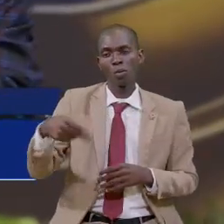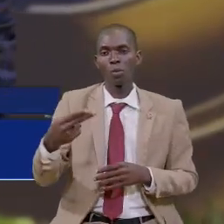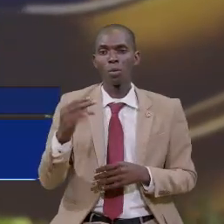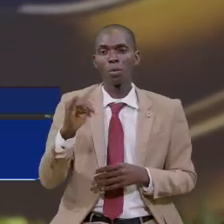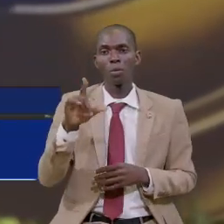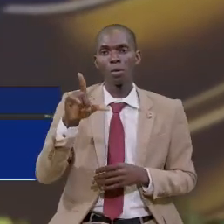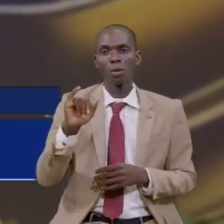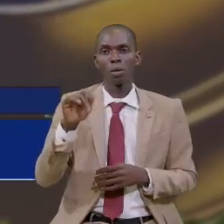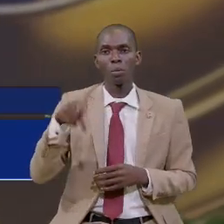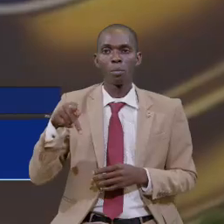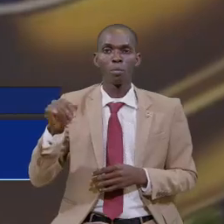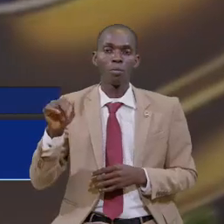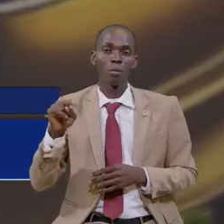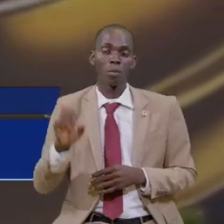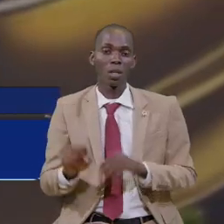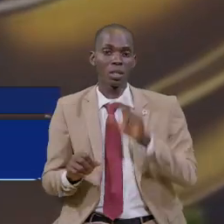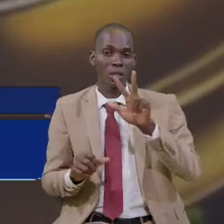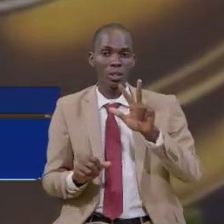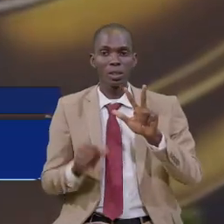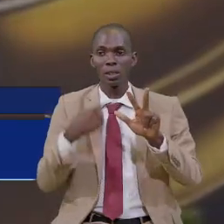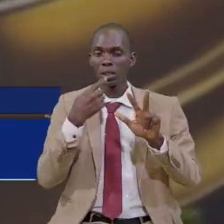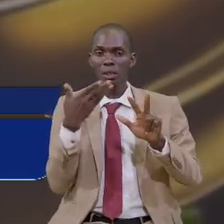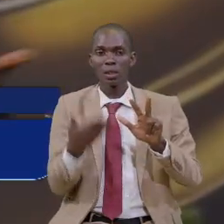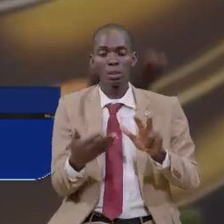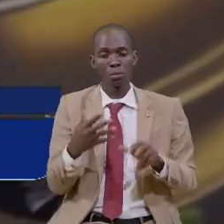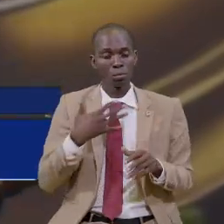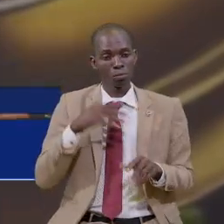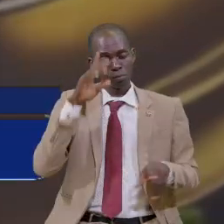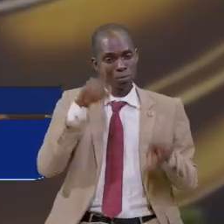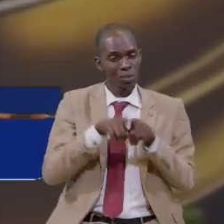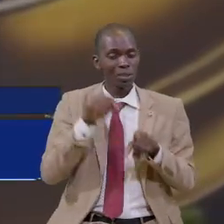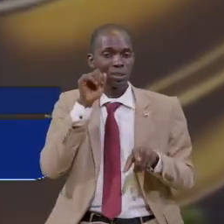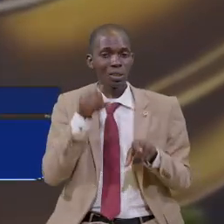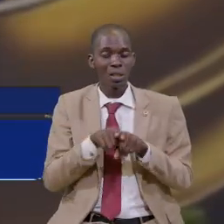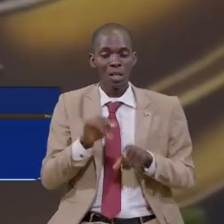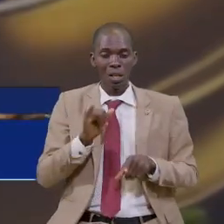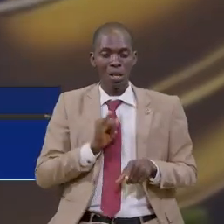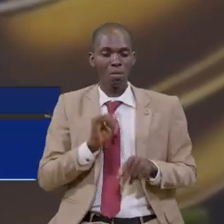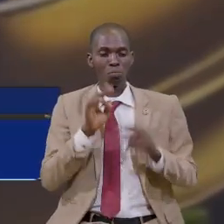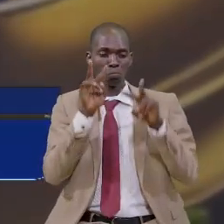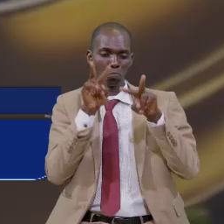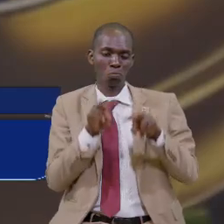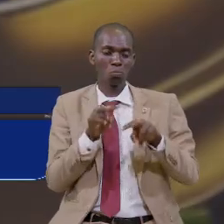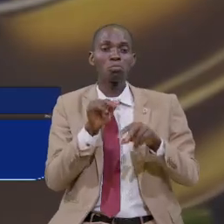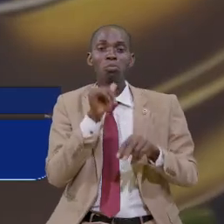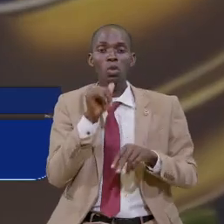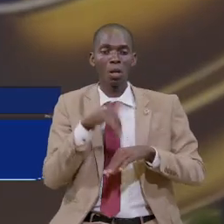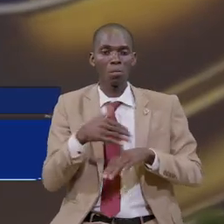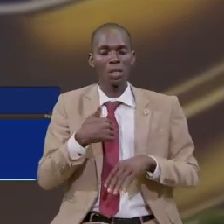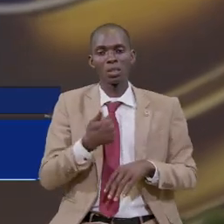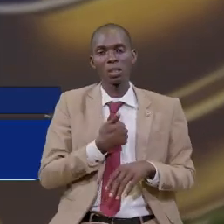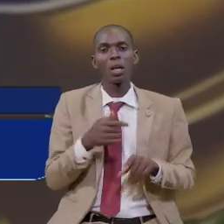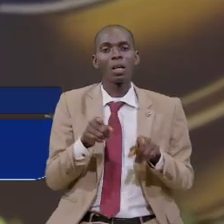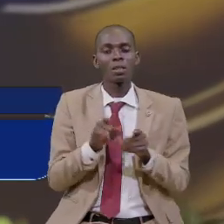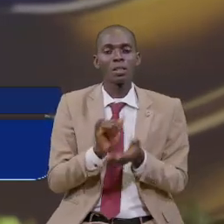not myself to have apprehended. You would have thought a man like this, with everything he had done,